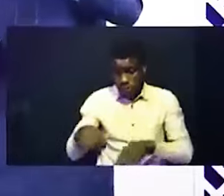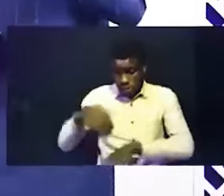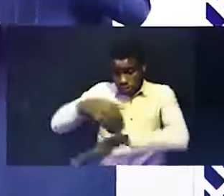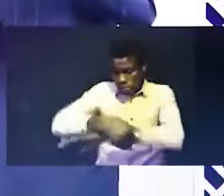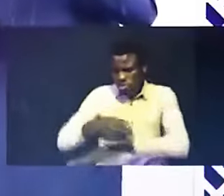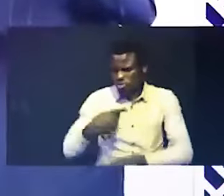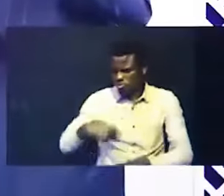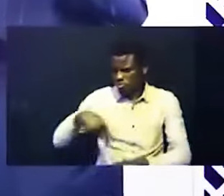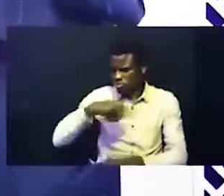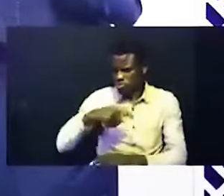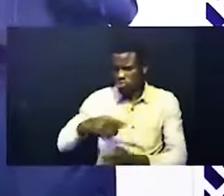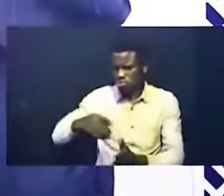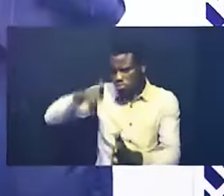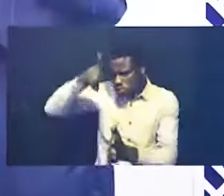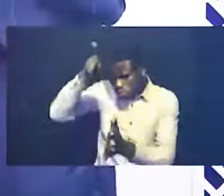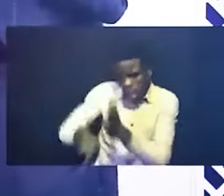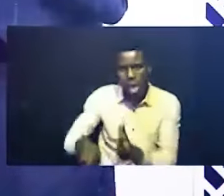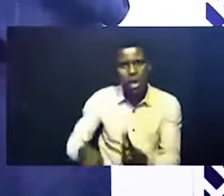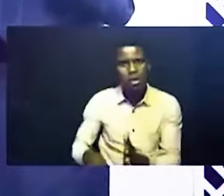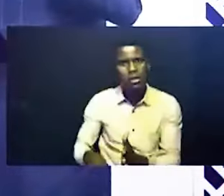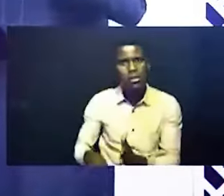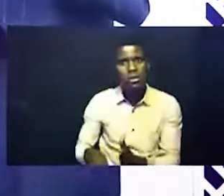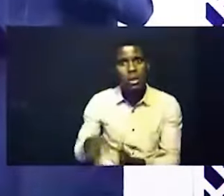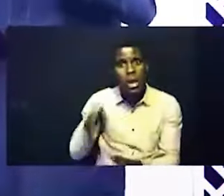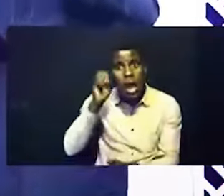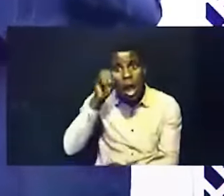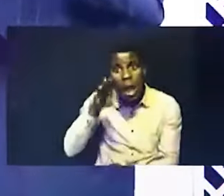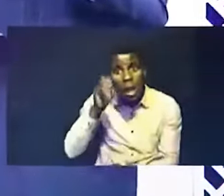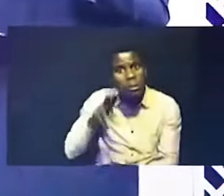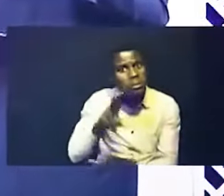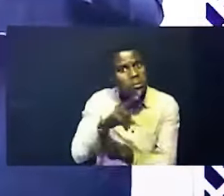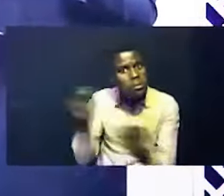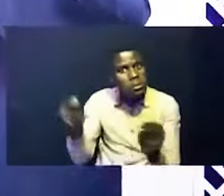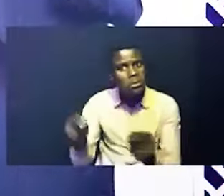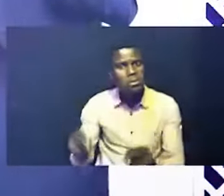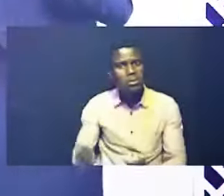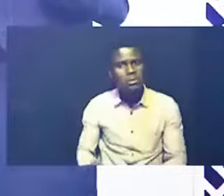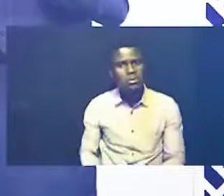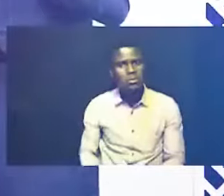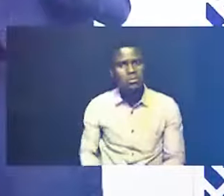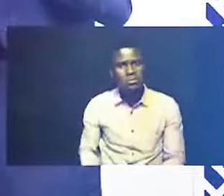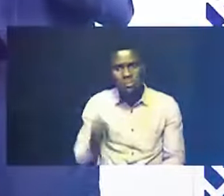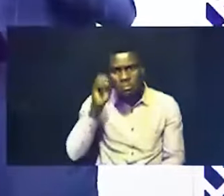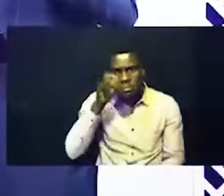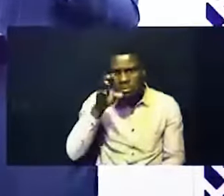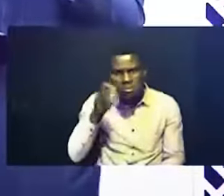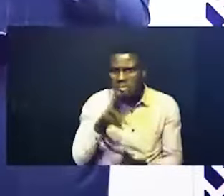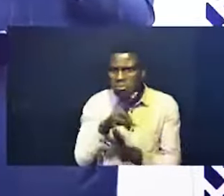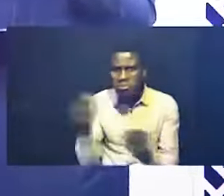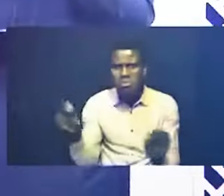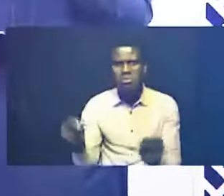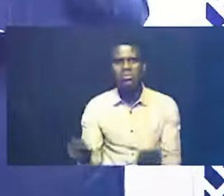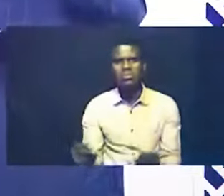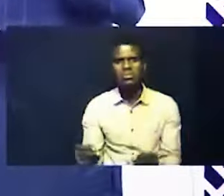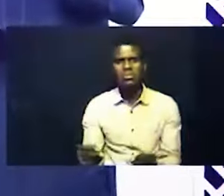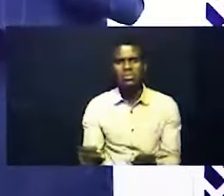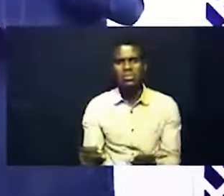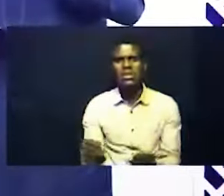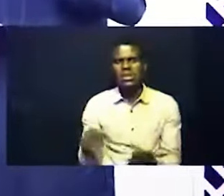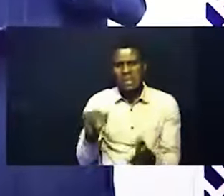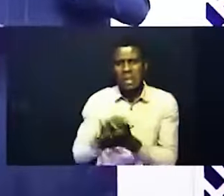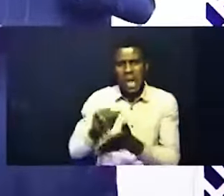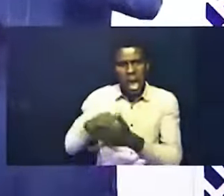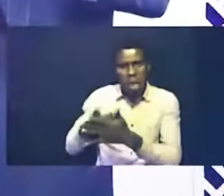kill now these are not riches they are not risers is a wicked